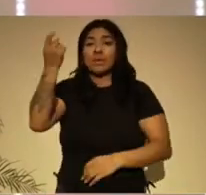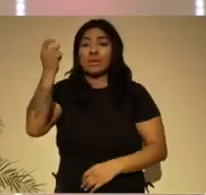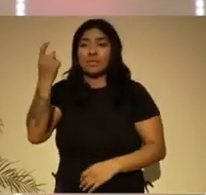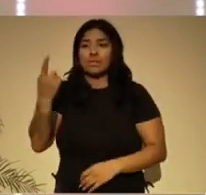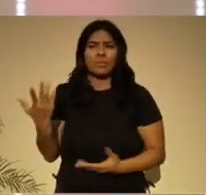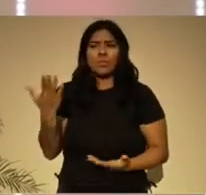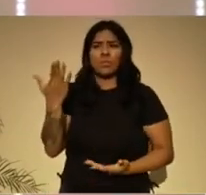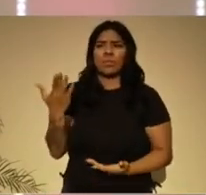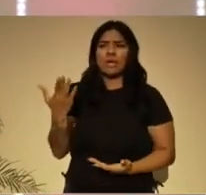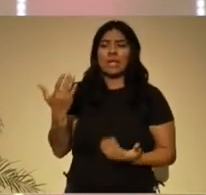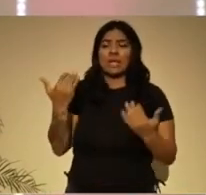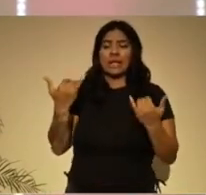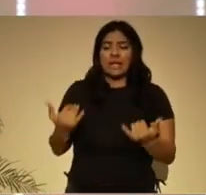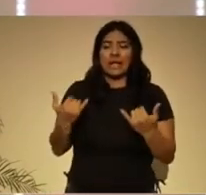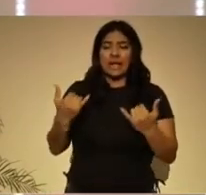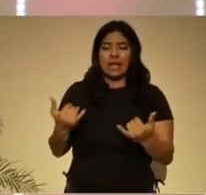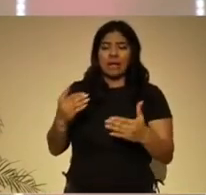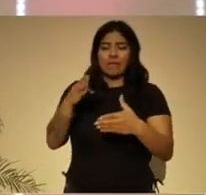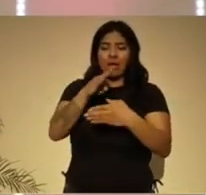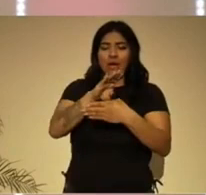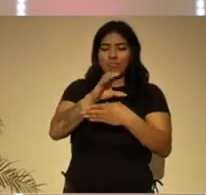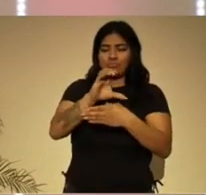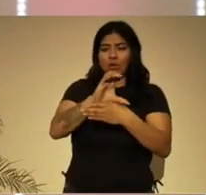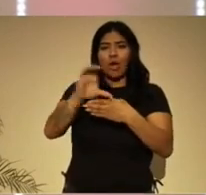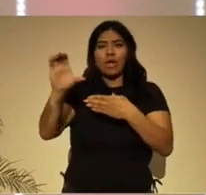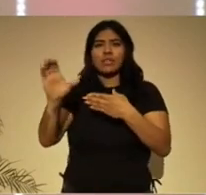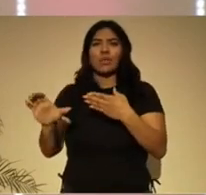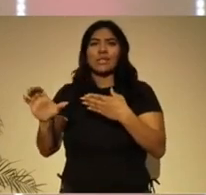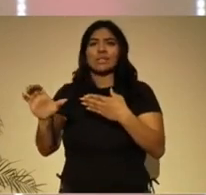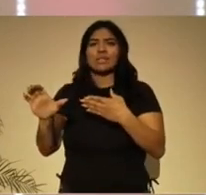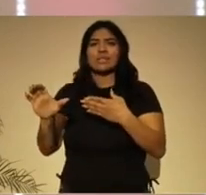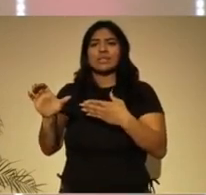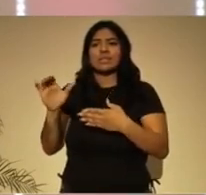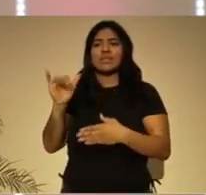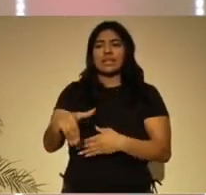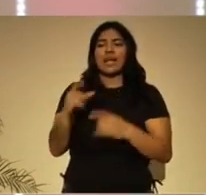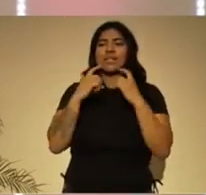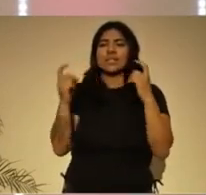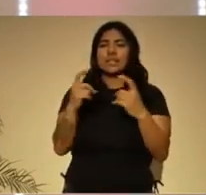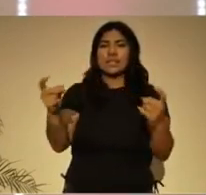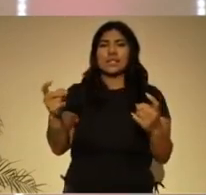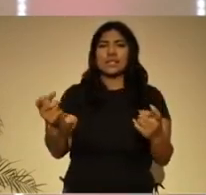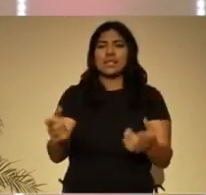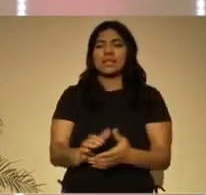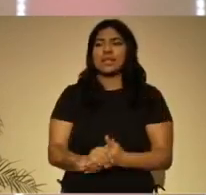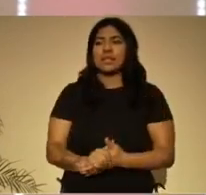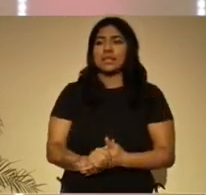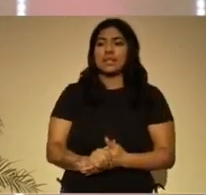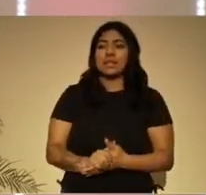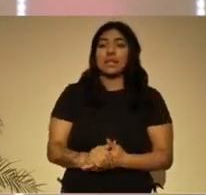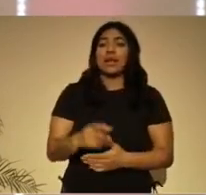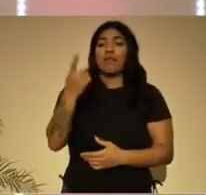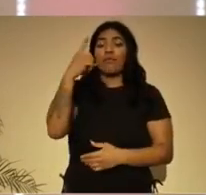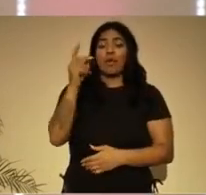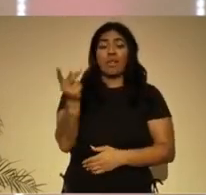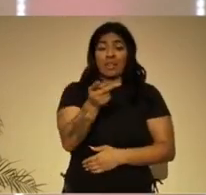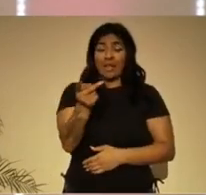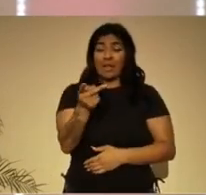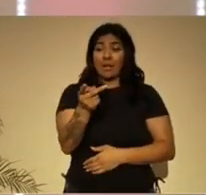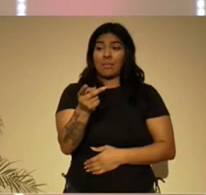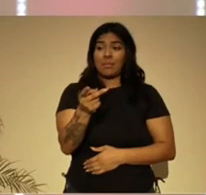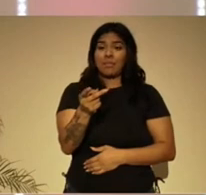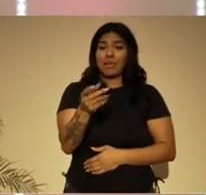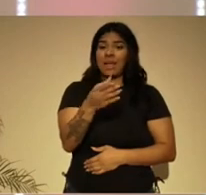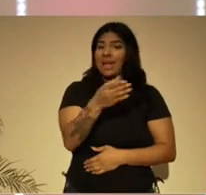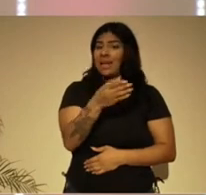because there are now consequences to that sin. It had consequences for them, church, but guess what? It